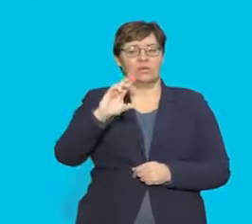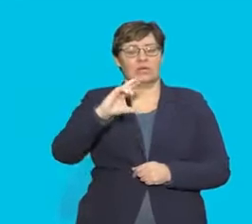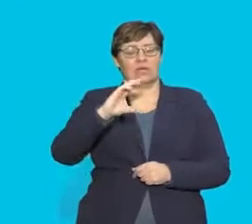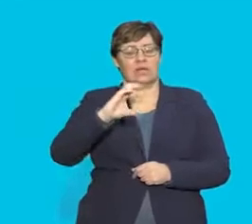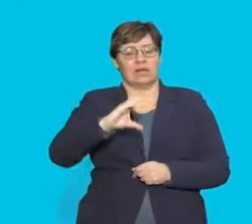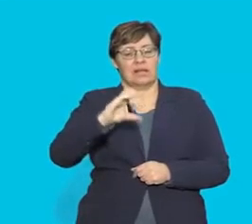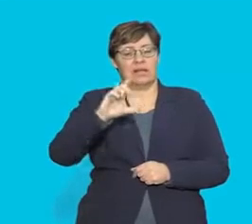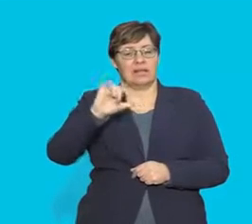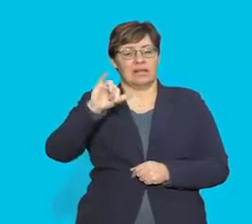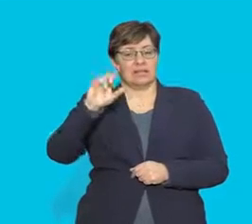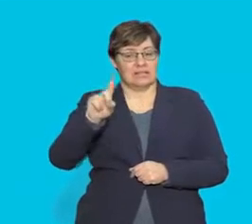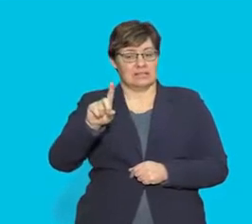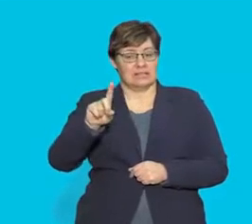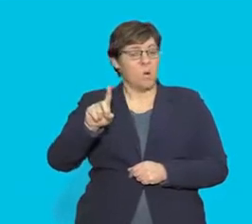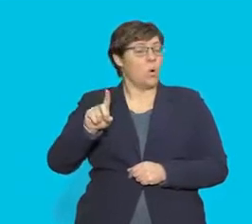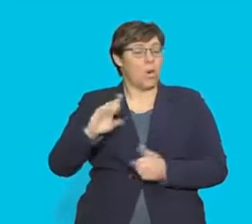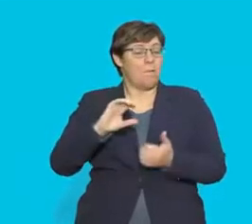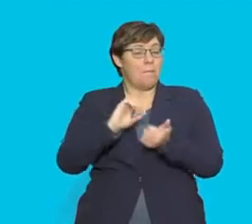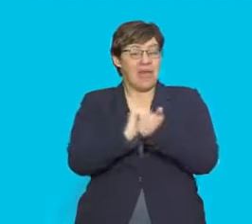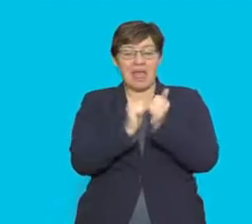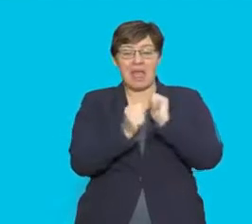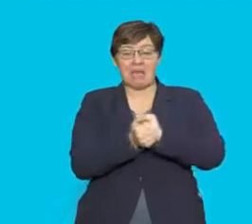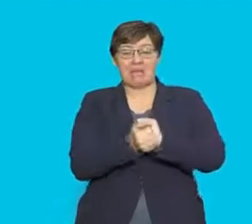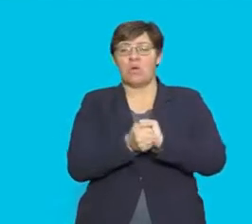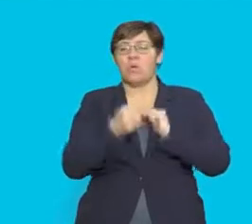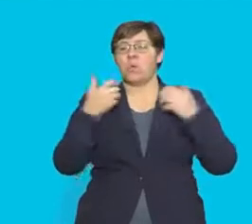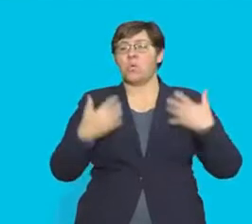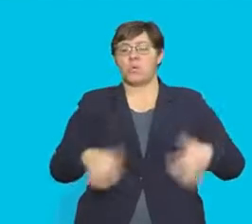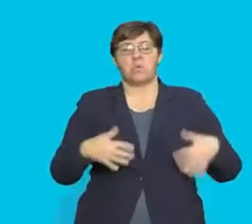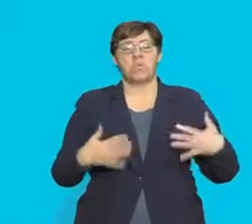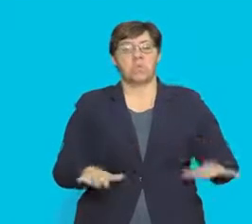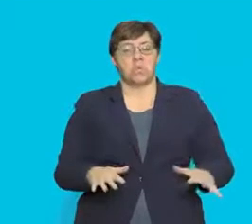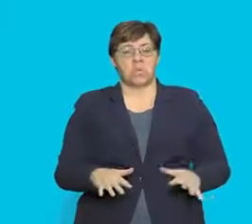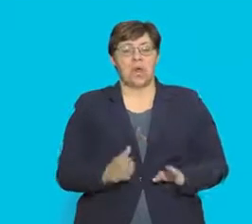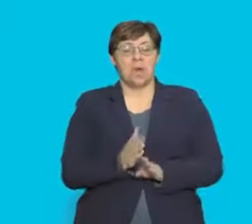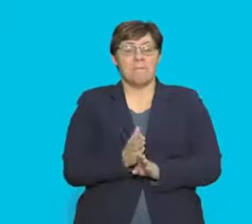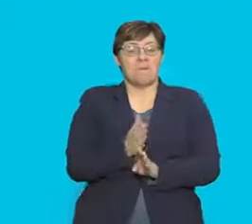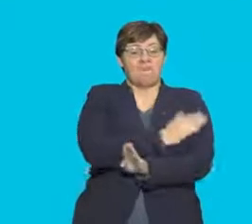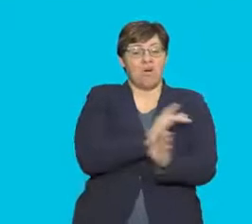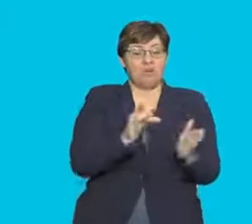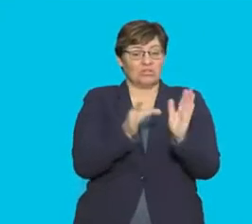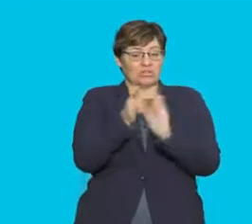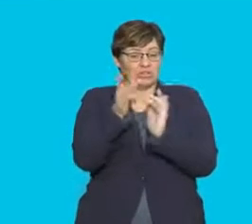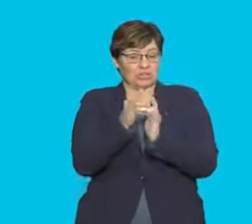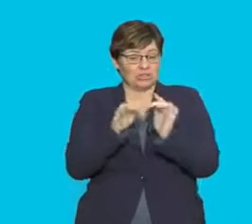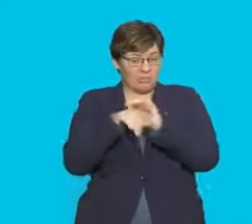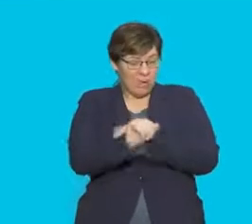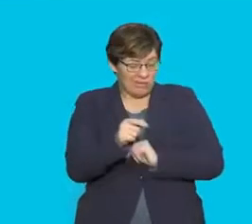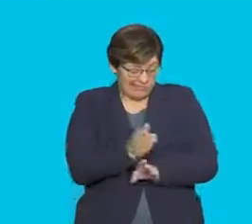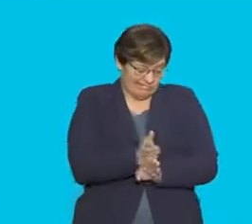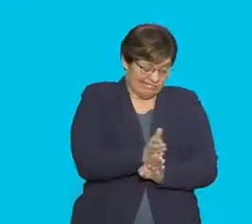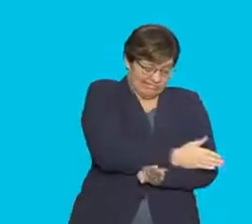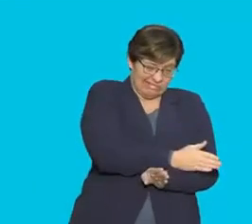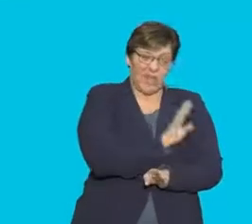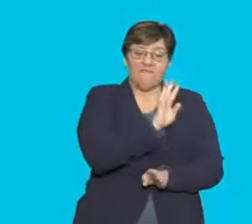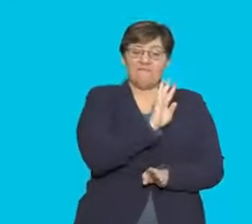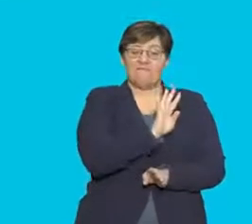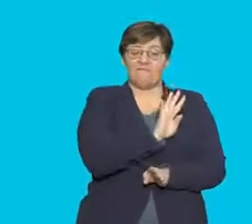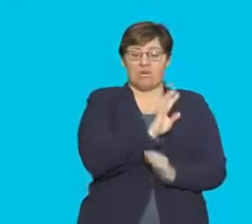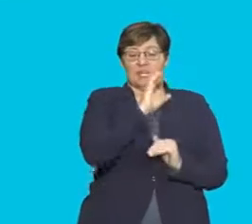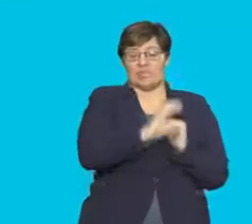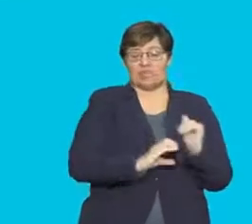who lived in the fourth century before Christ. So he's often called the